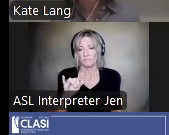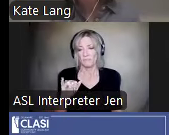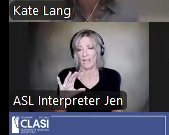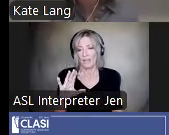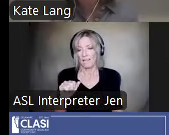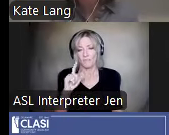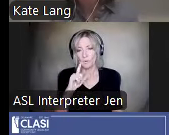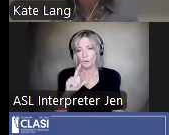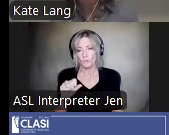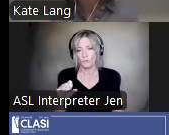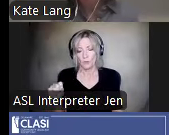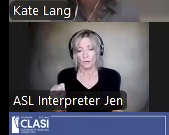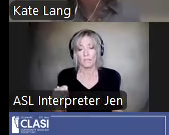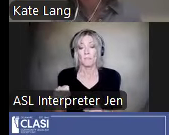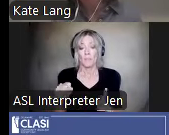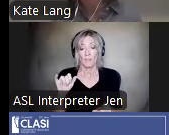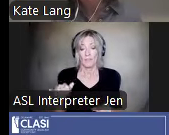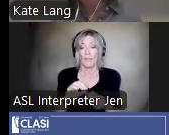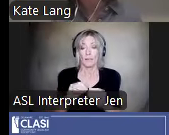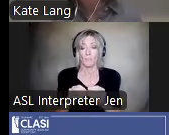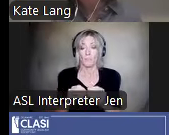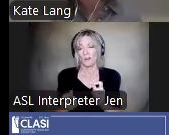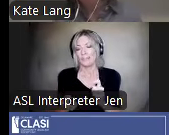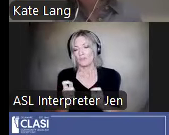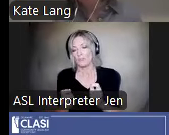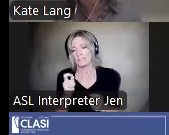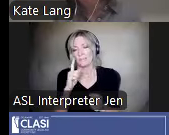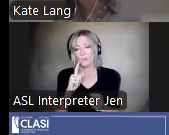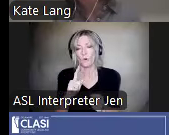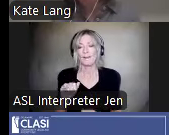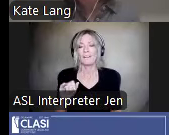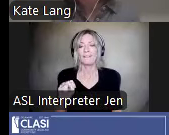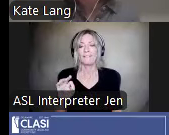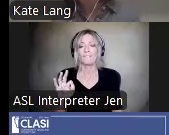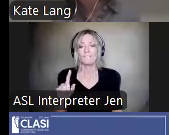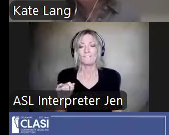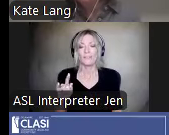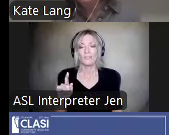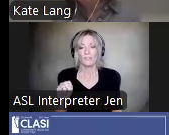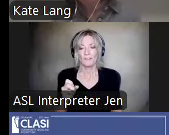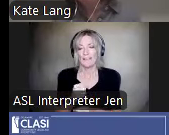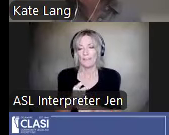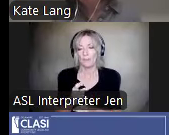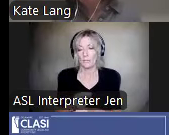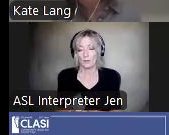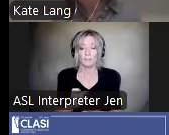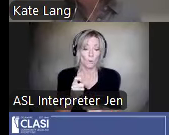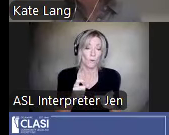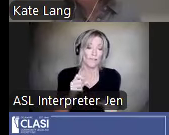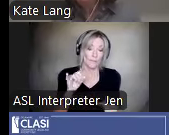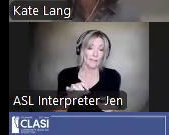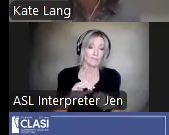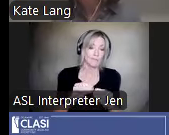benefits. That amount is adjusted for inflation annually. So this is the amount